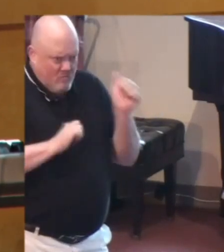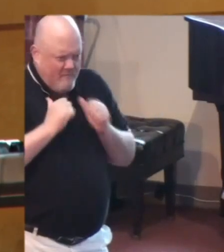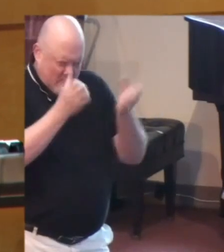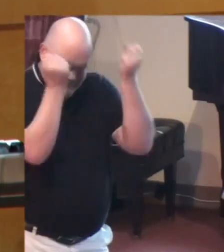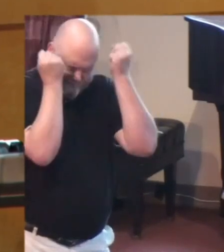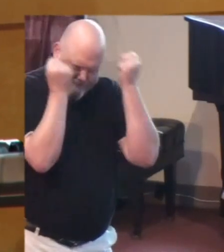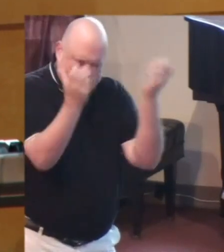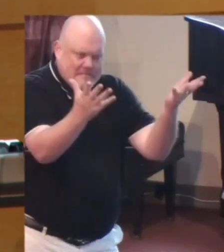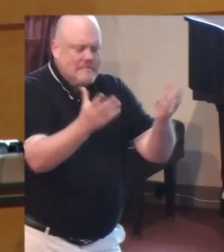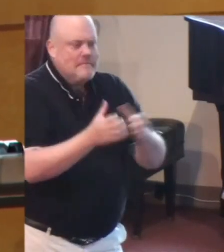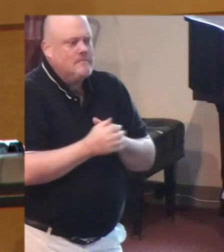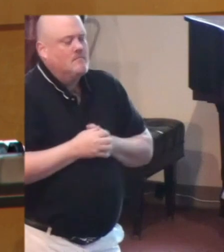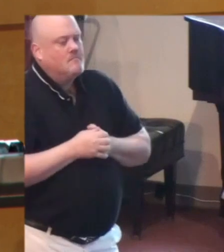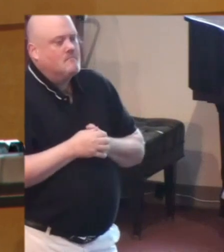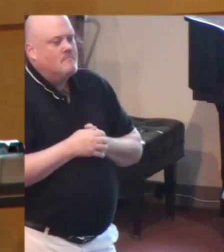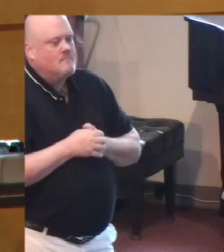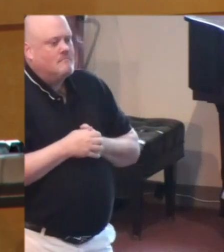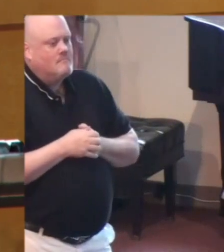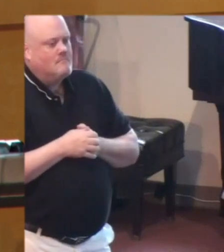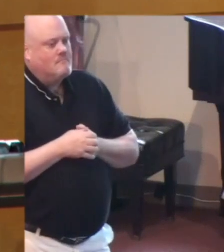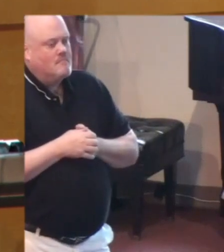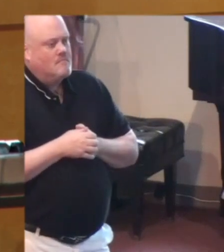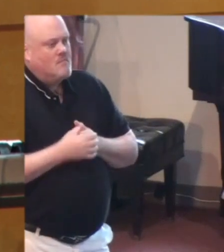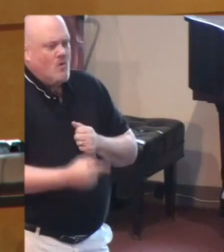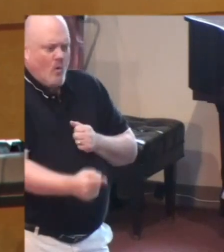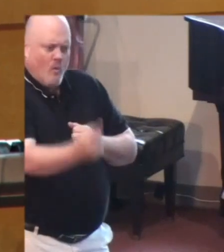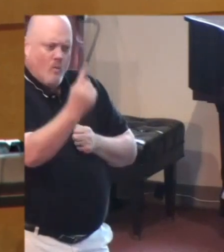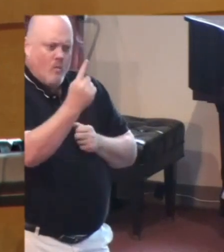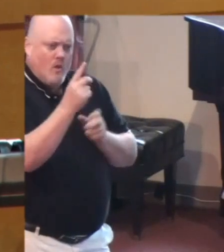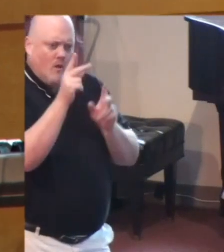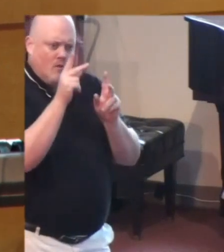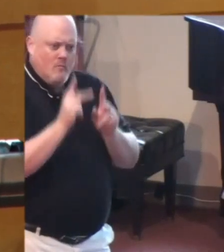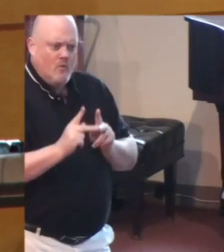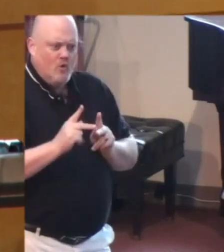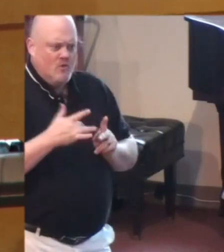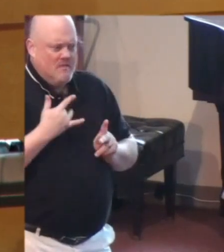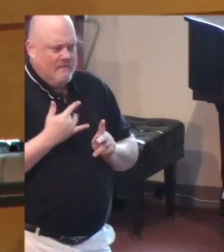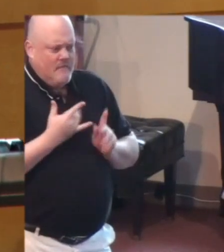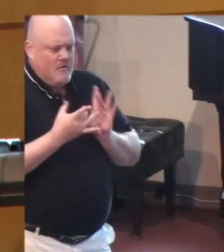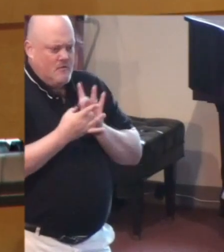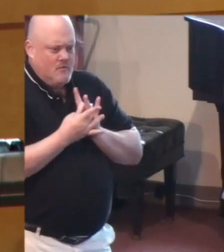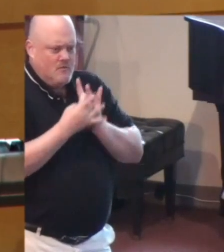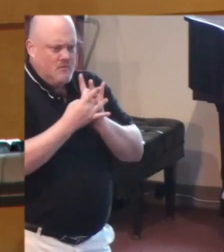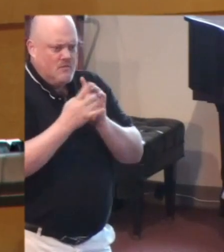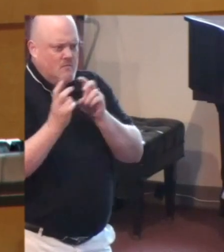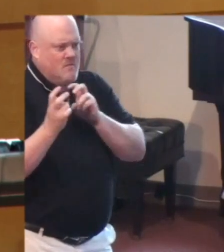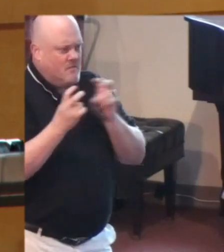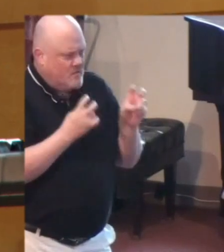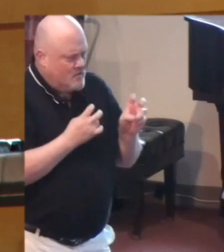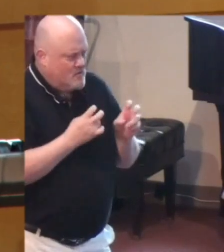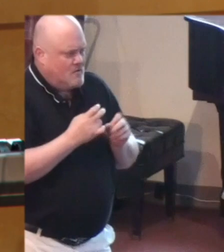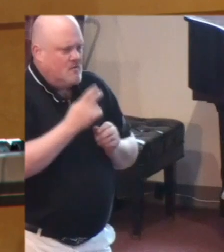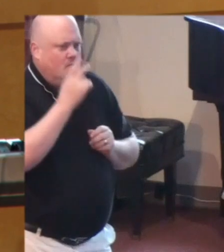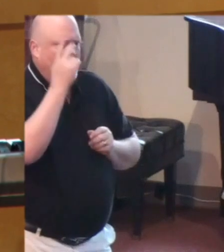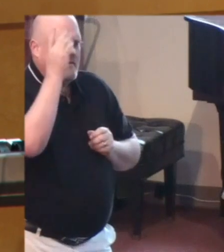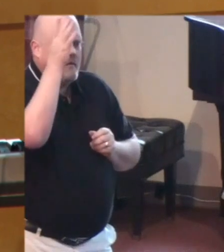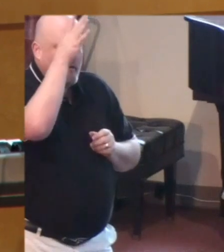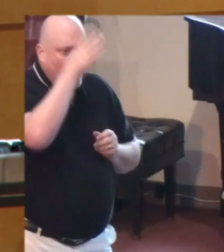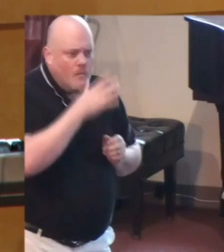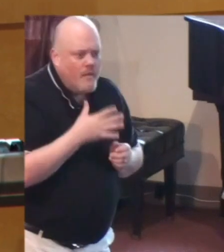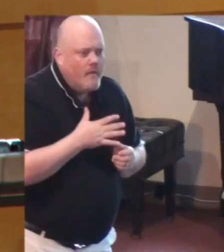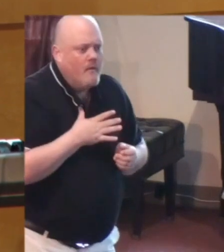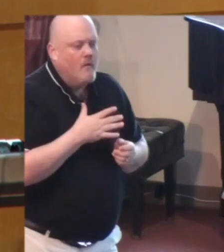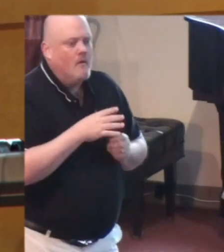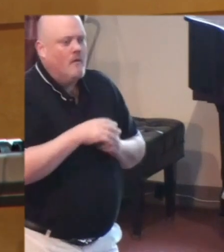times, I always know if there's one person going through an issue like this with their parent or partner or